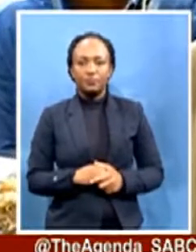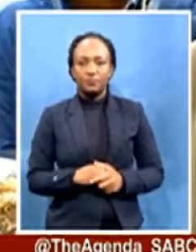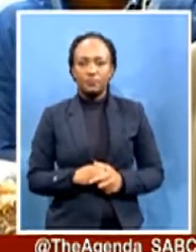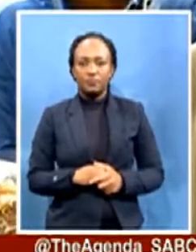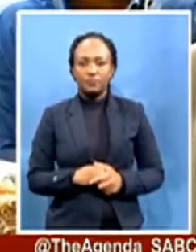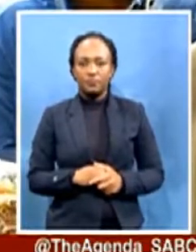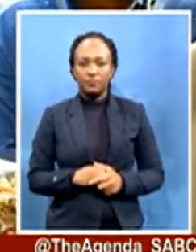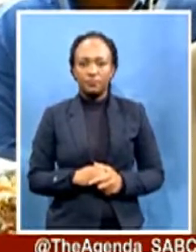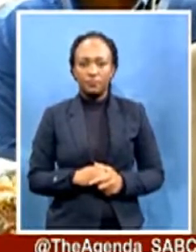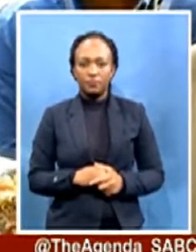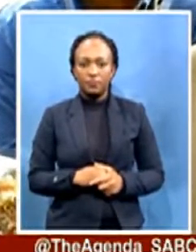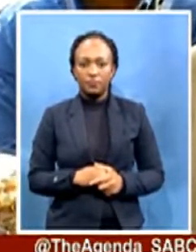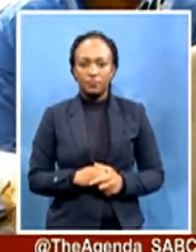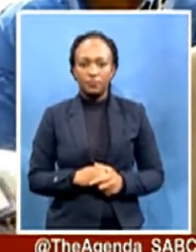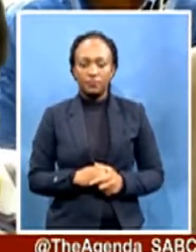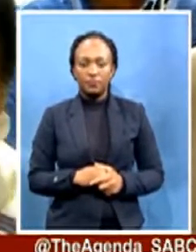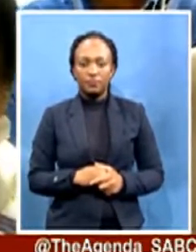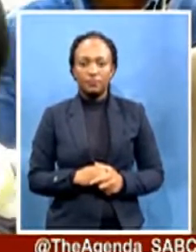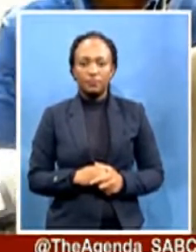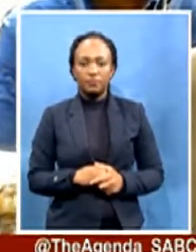district office,